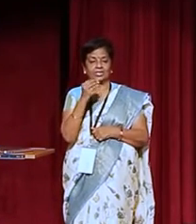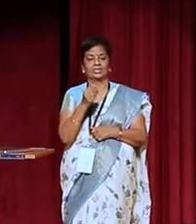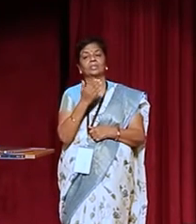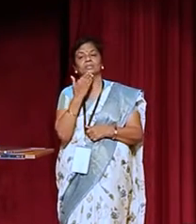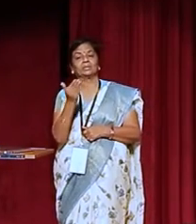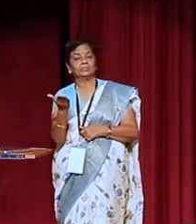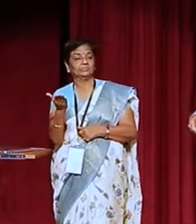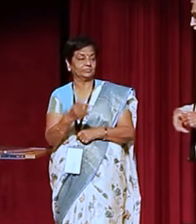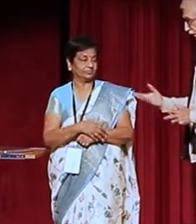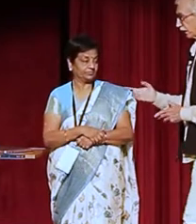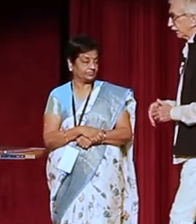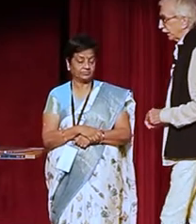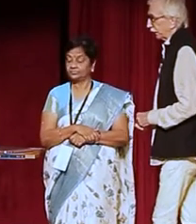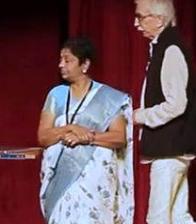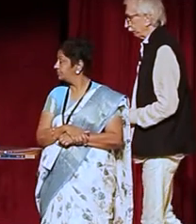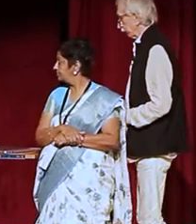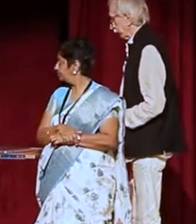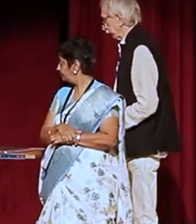much.